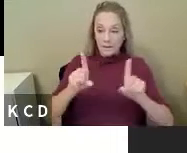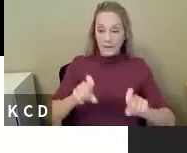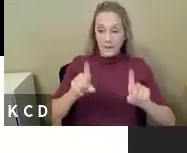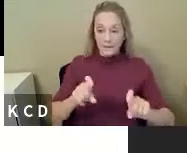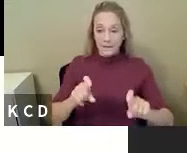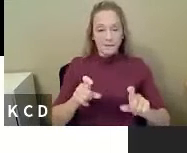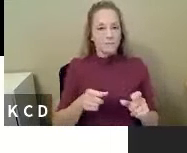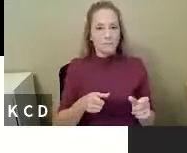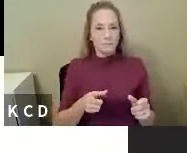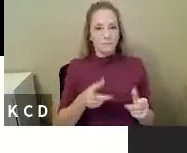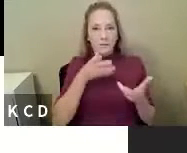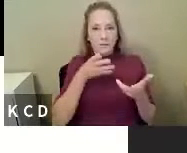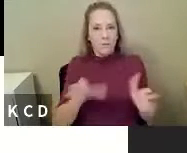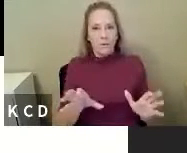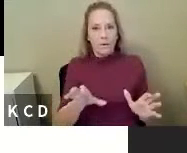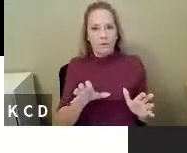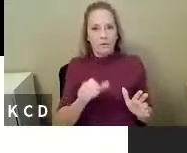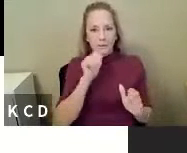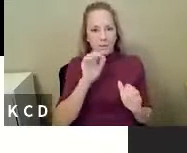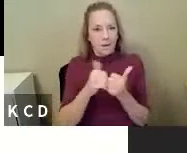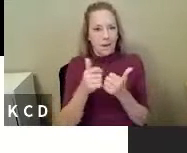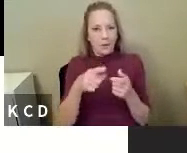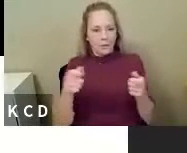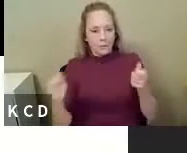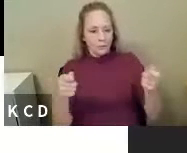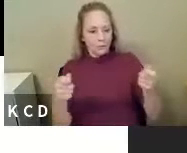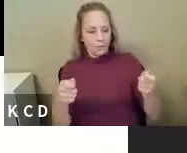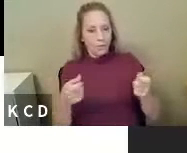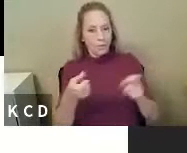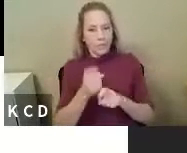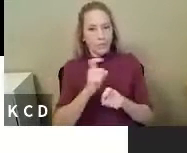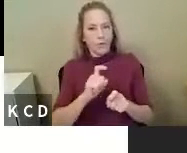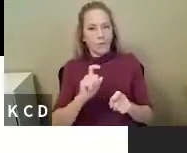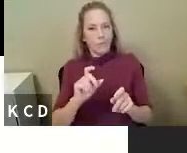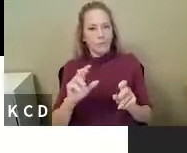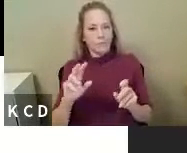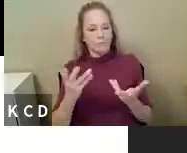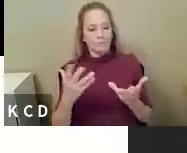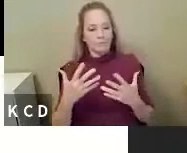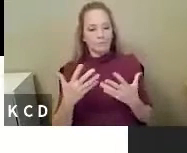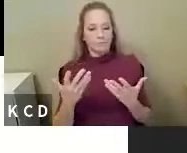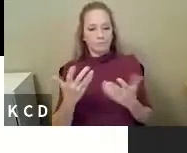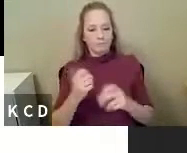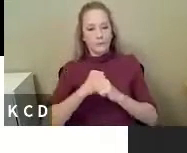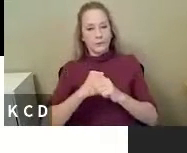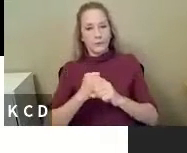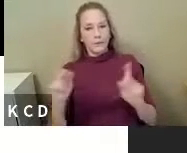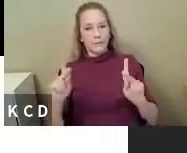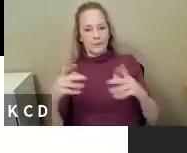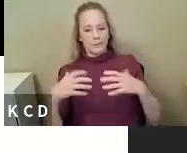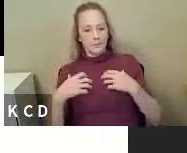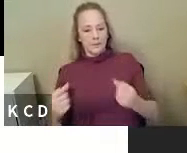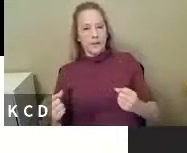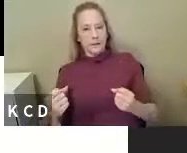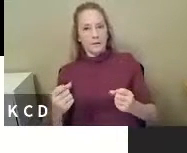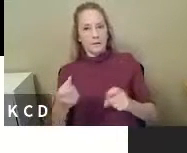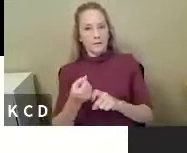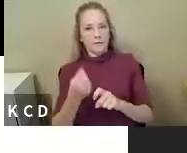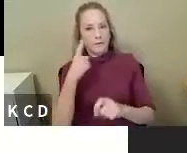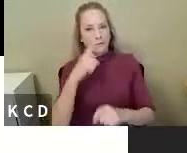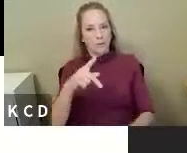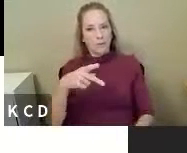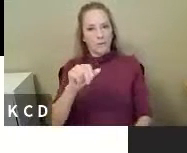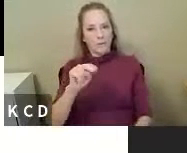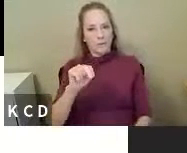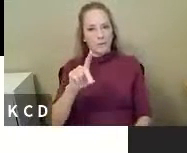want. That's not how you control, from a public health perspective, a pandemic. But if you have a mixture of sick